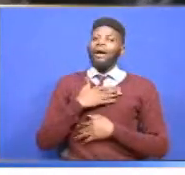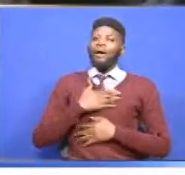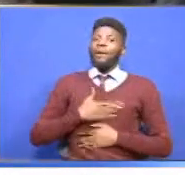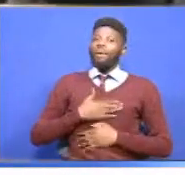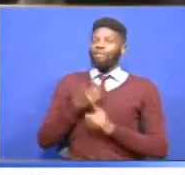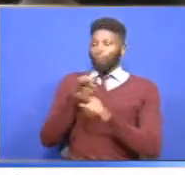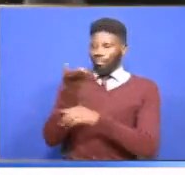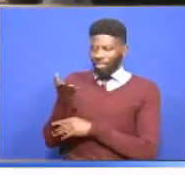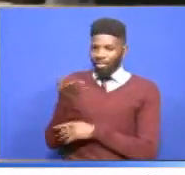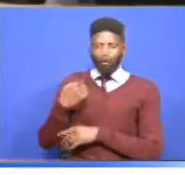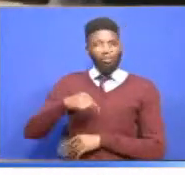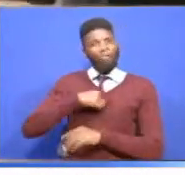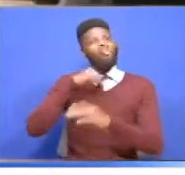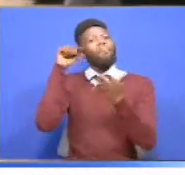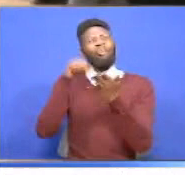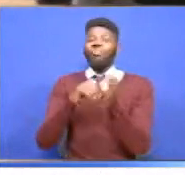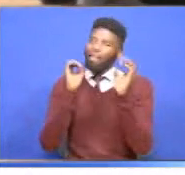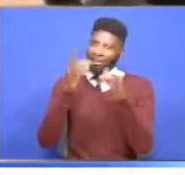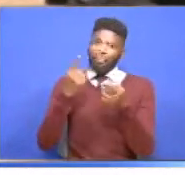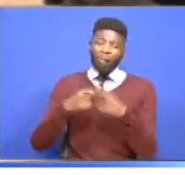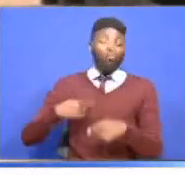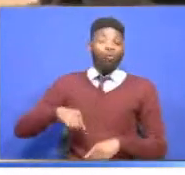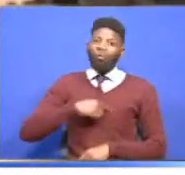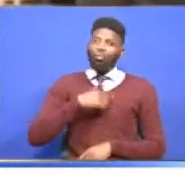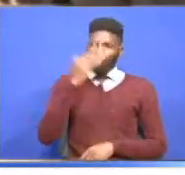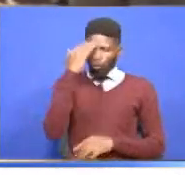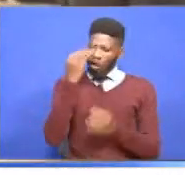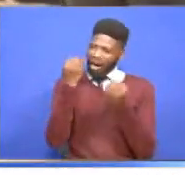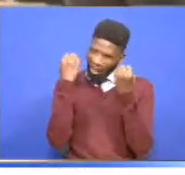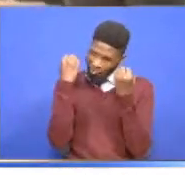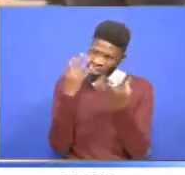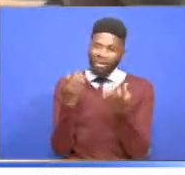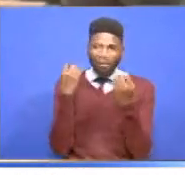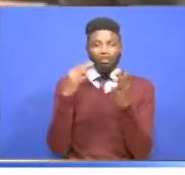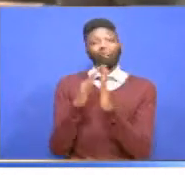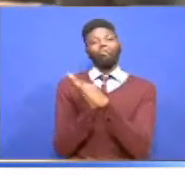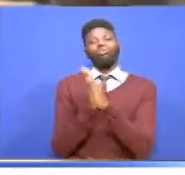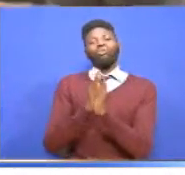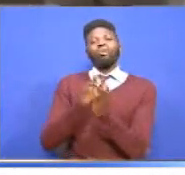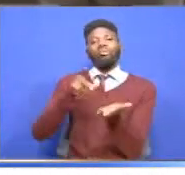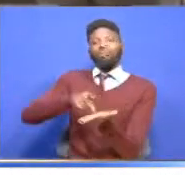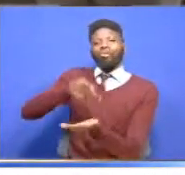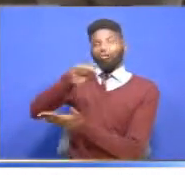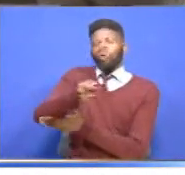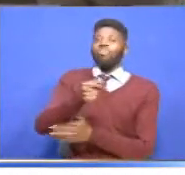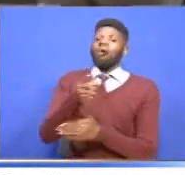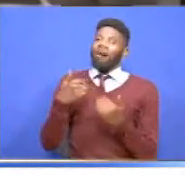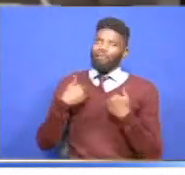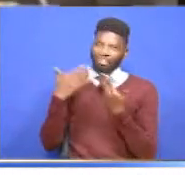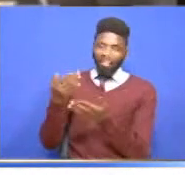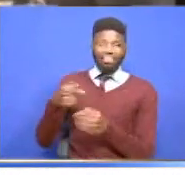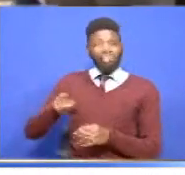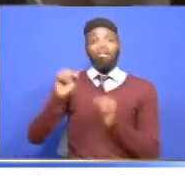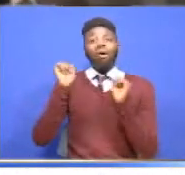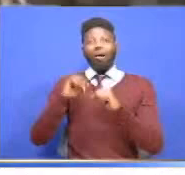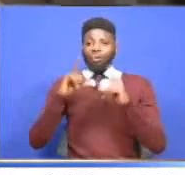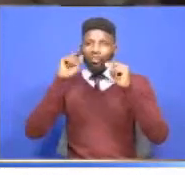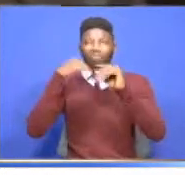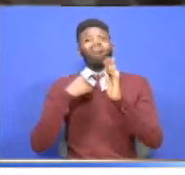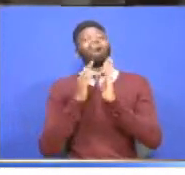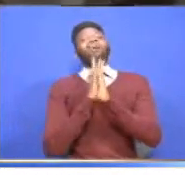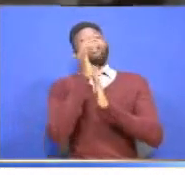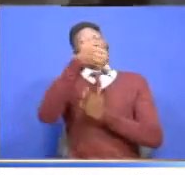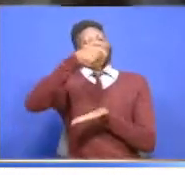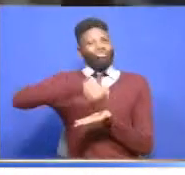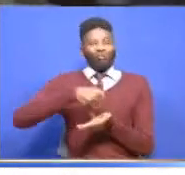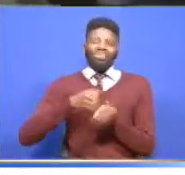item, while we know there are many cases of procurement because we know she can come out and say, I'm not directly involved there. But where you